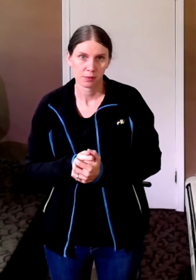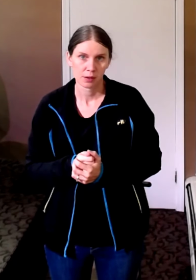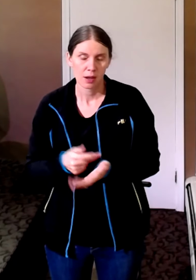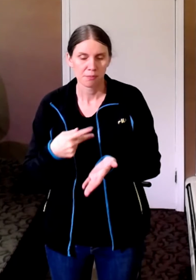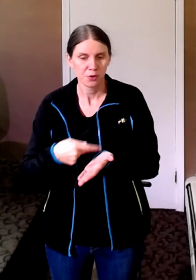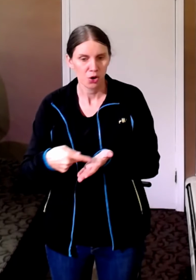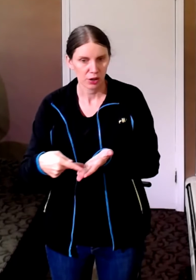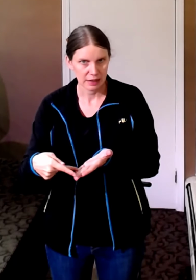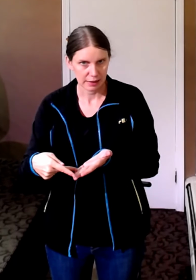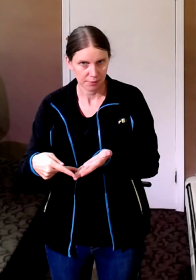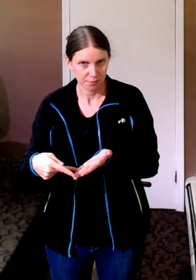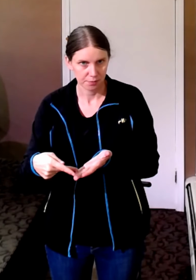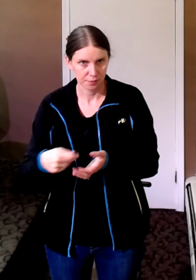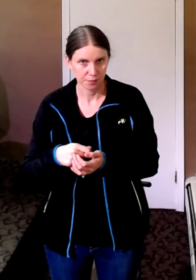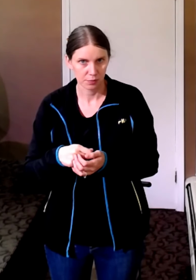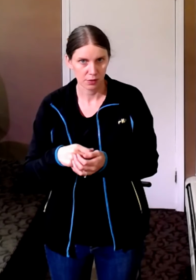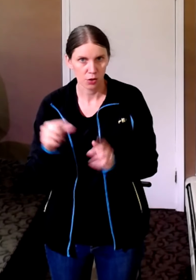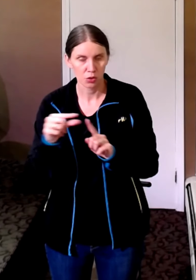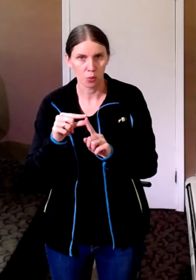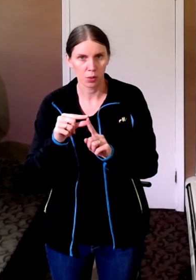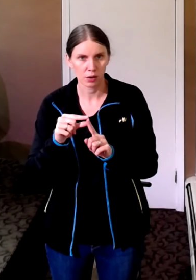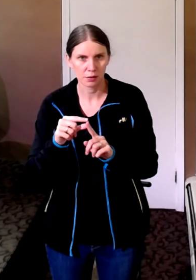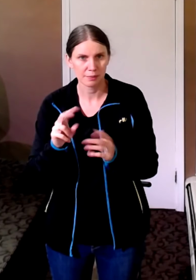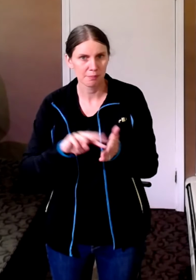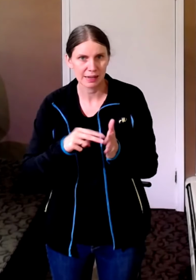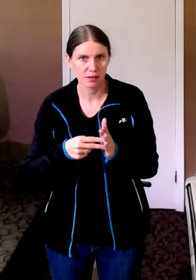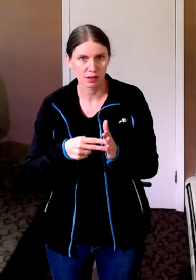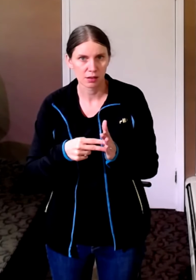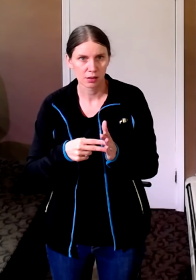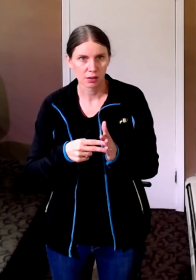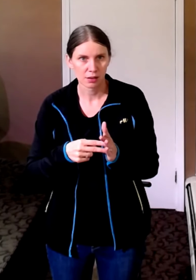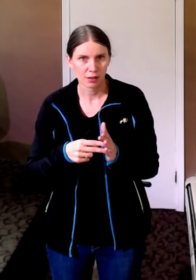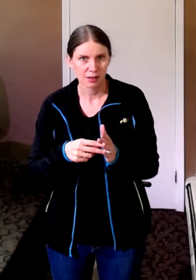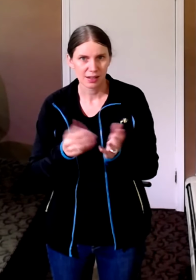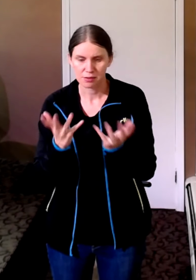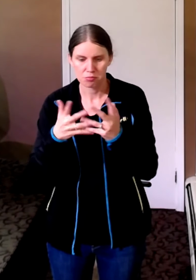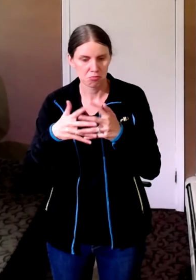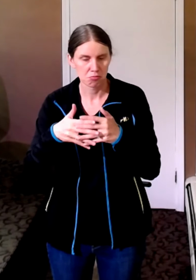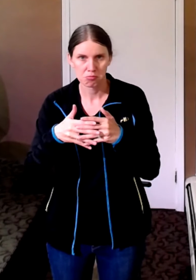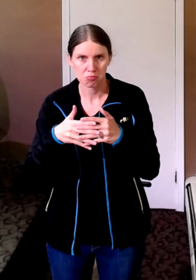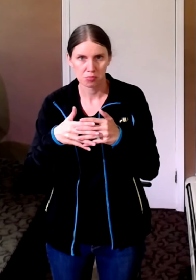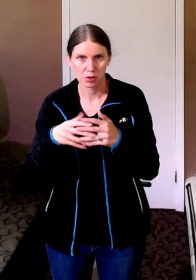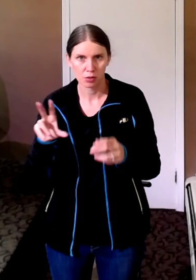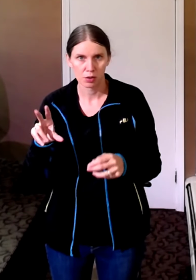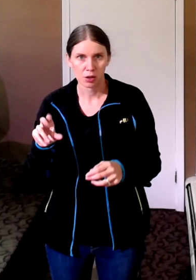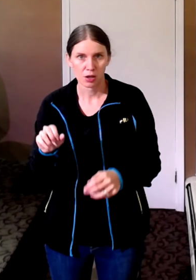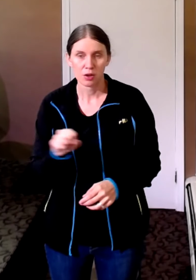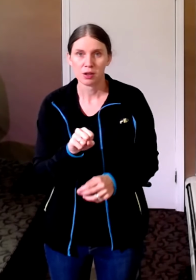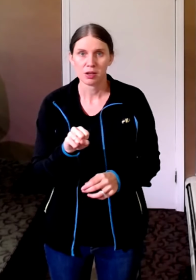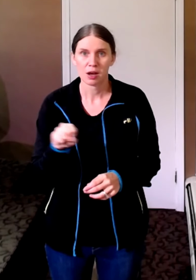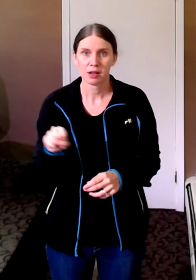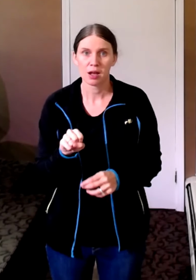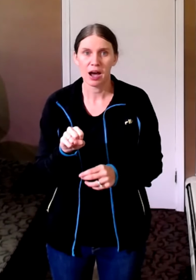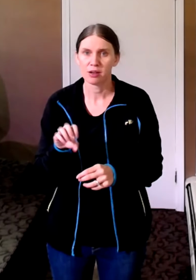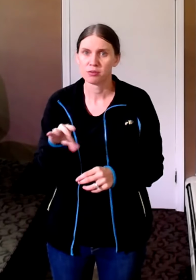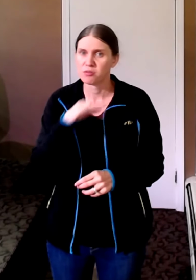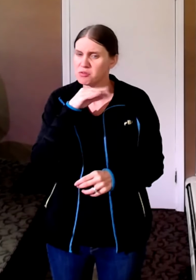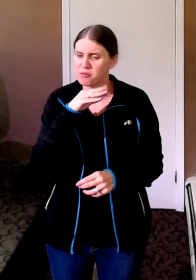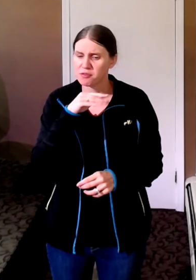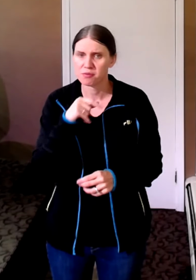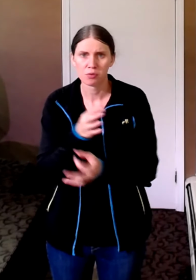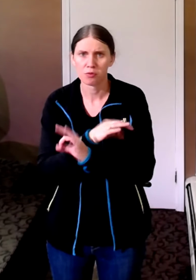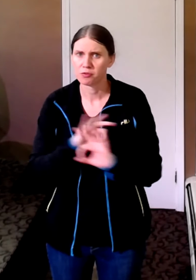And purity, the word basically means unmixed, spotless, free of